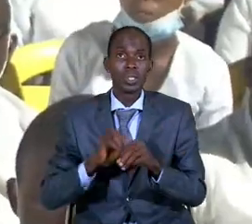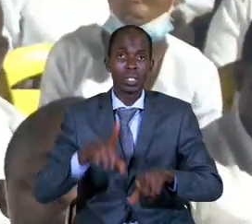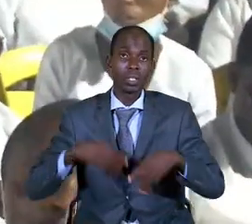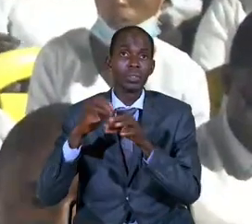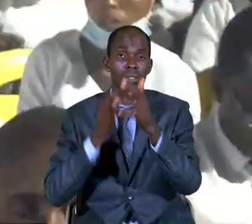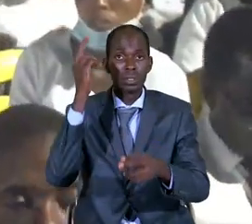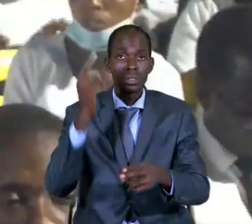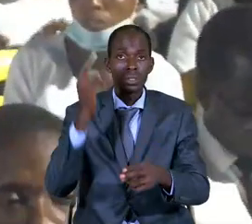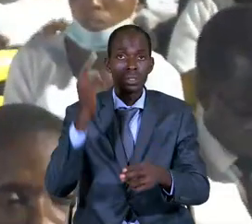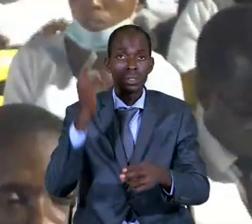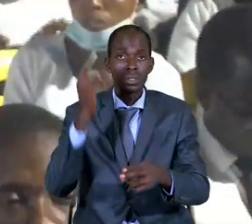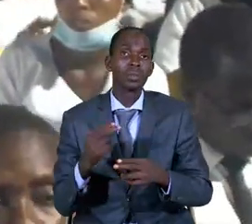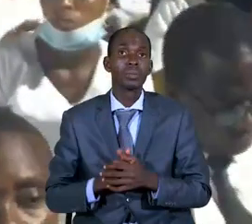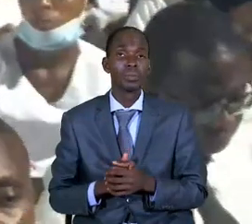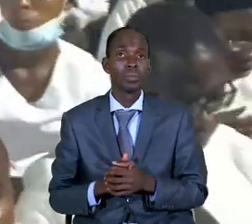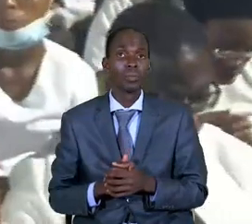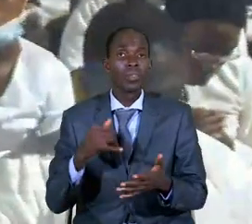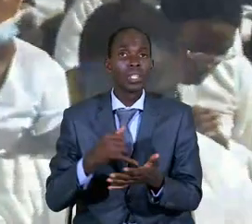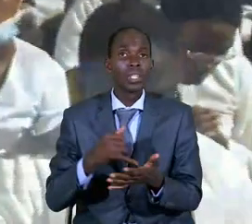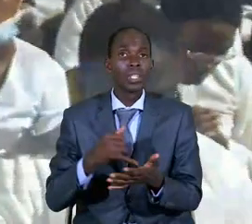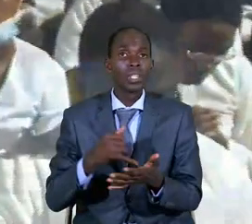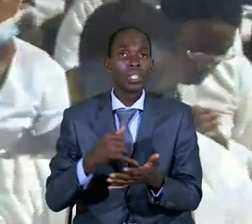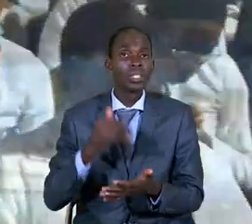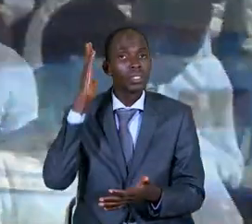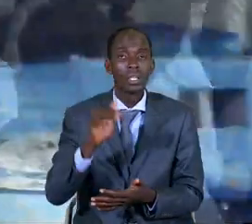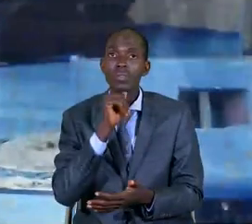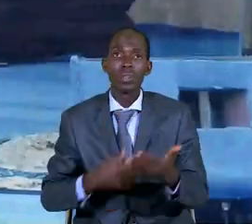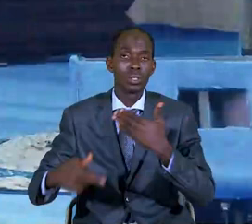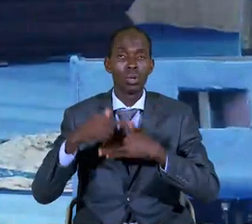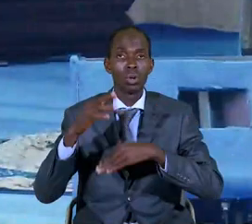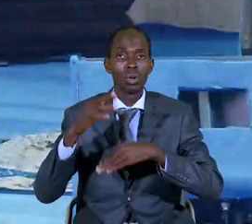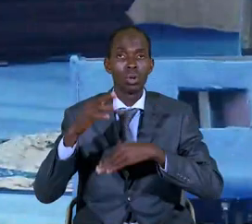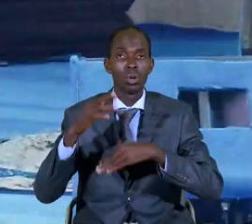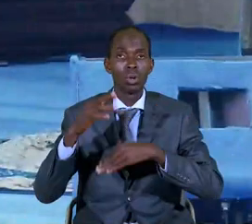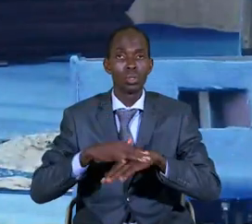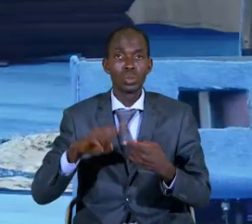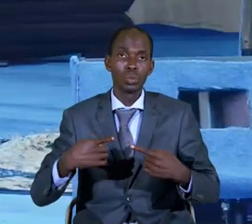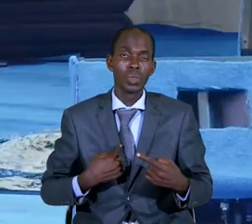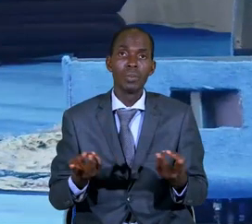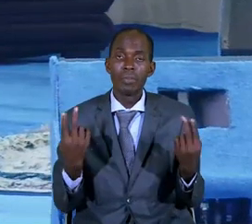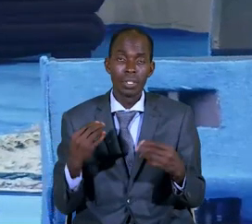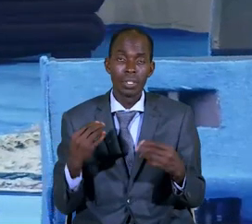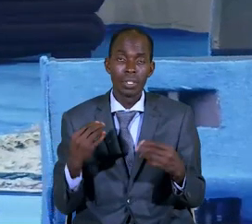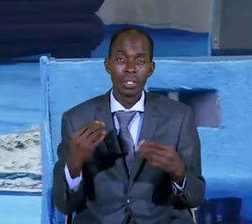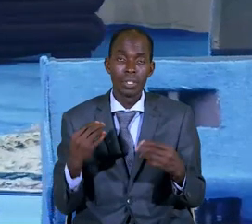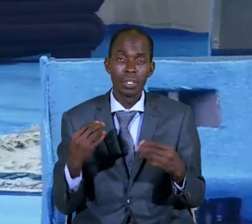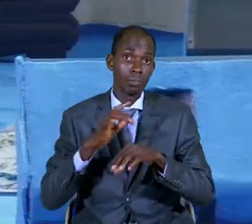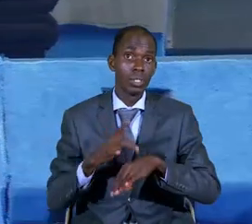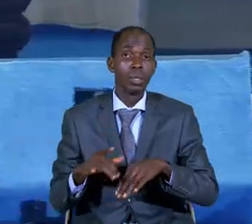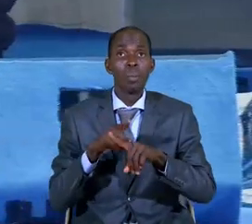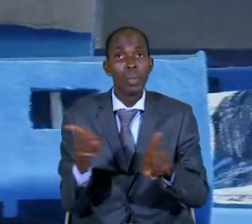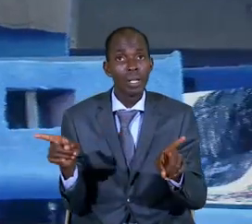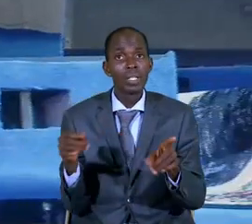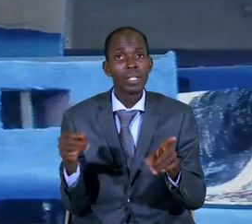Jesus' name. It shall not return unto me void, but it